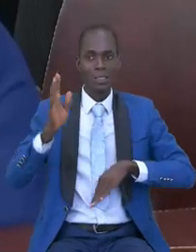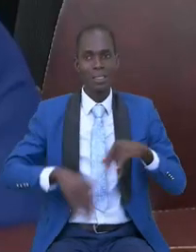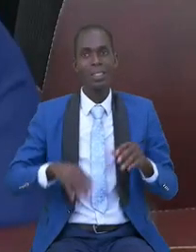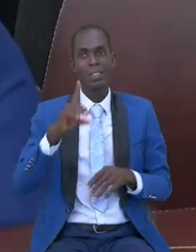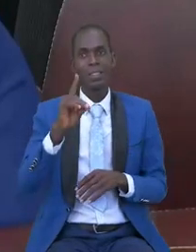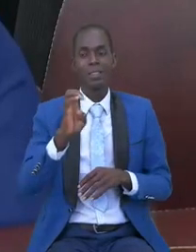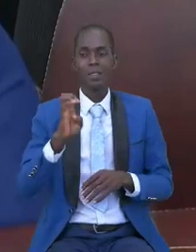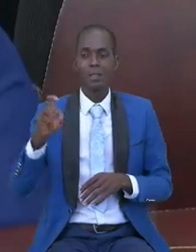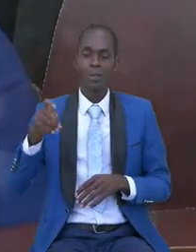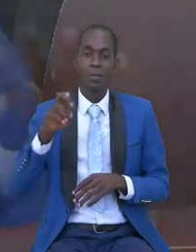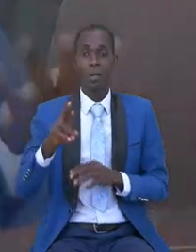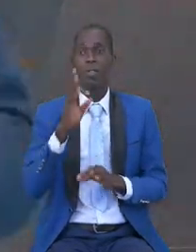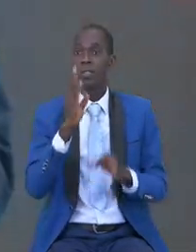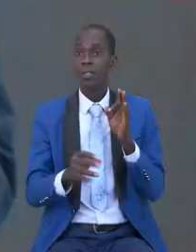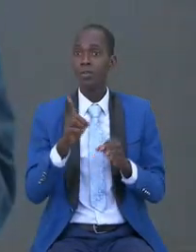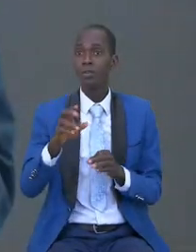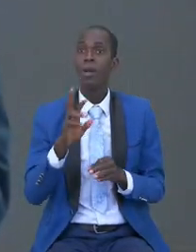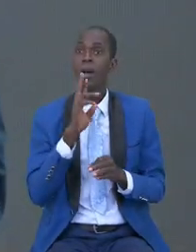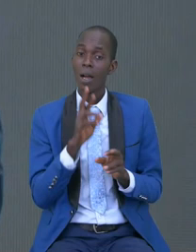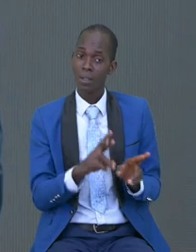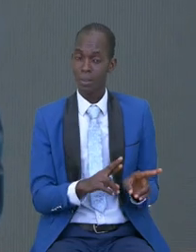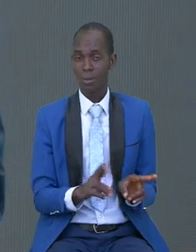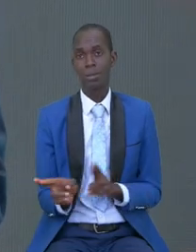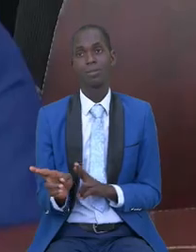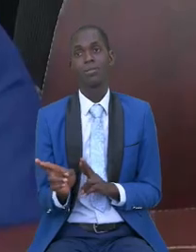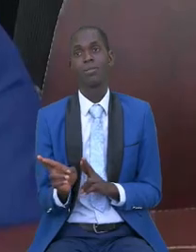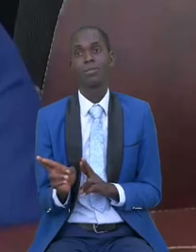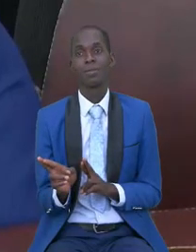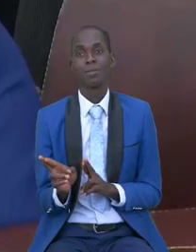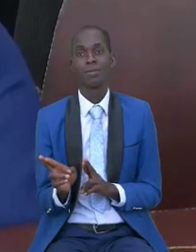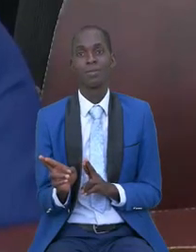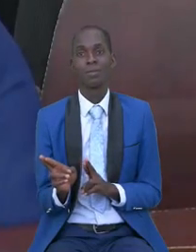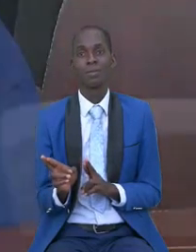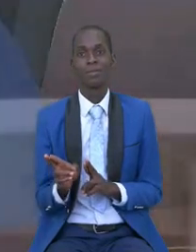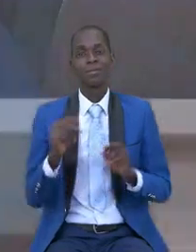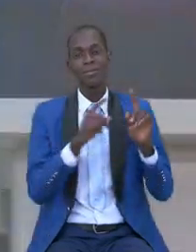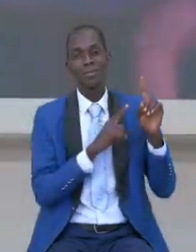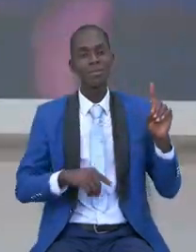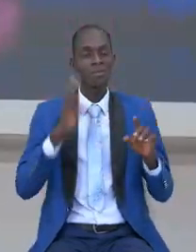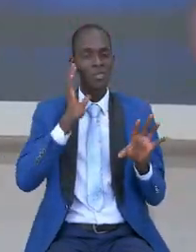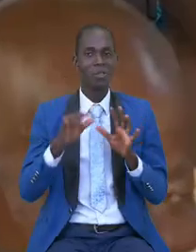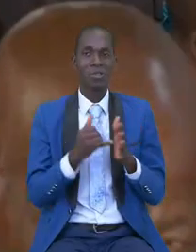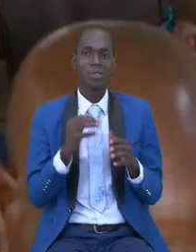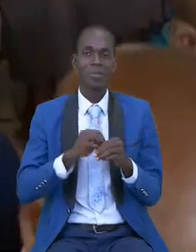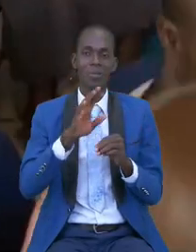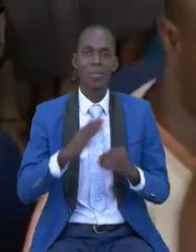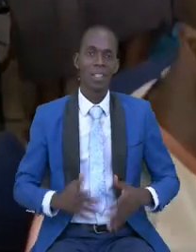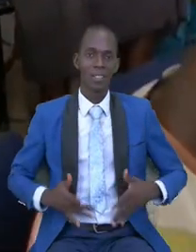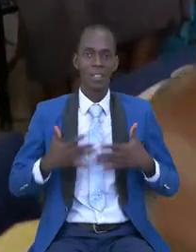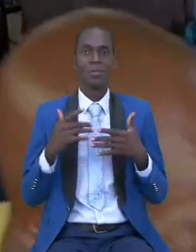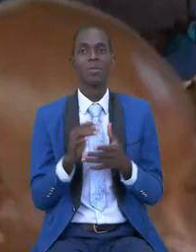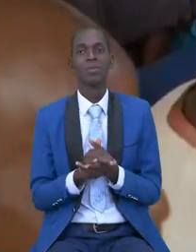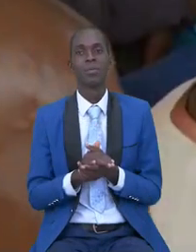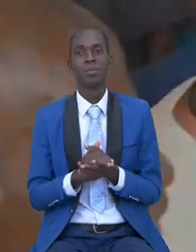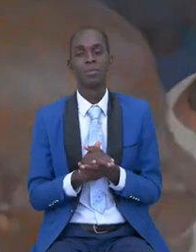If you are ready. I said, if you are ready. The Lord will do it in your life. When